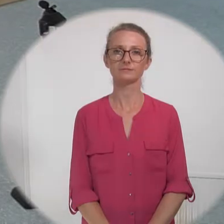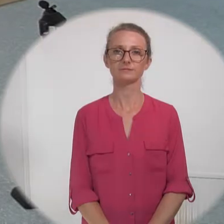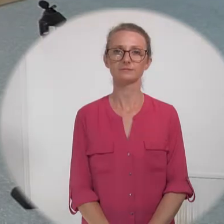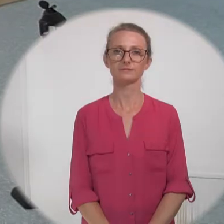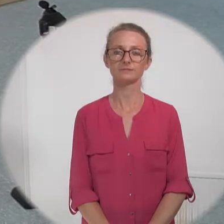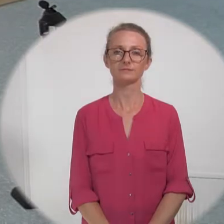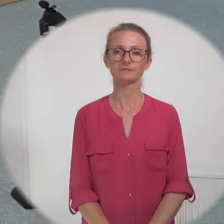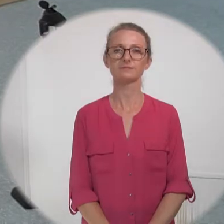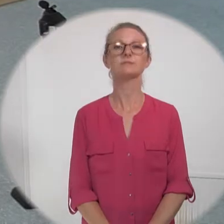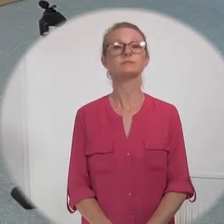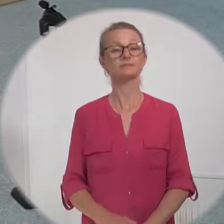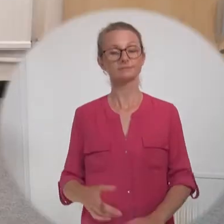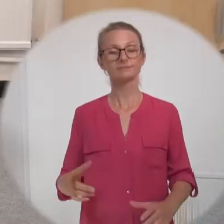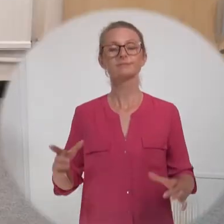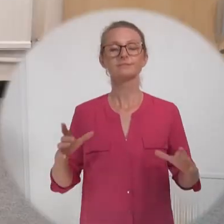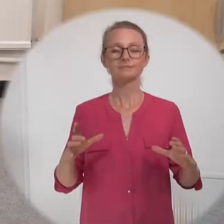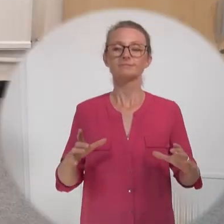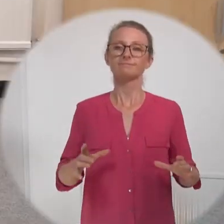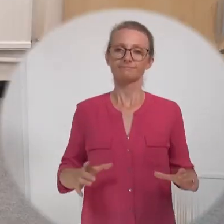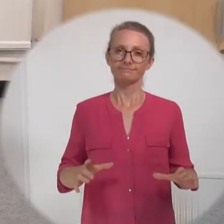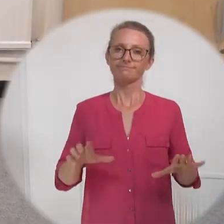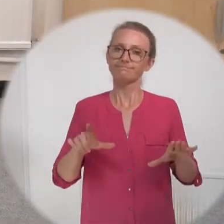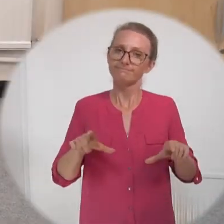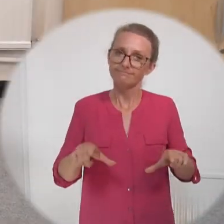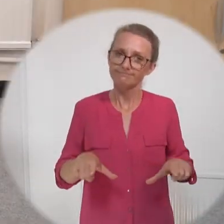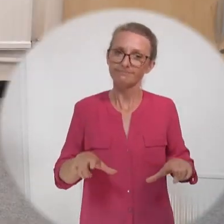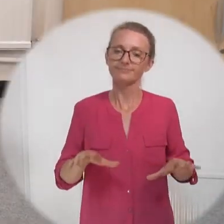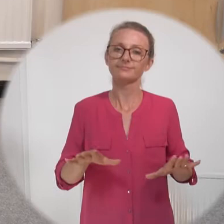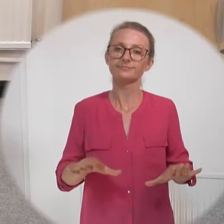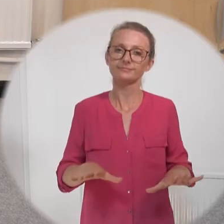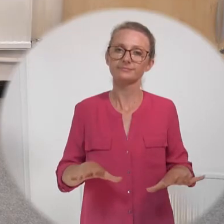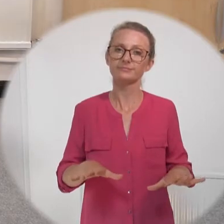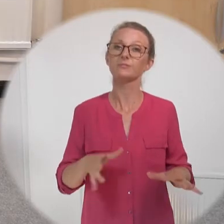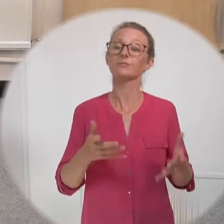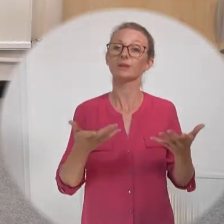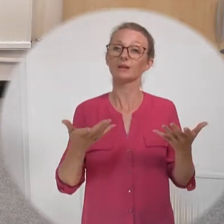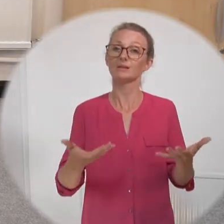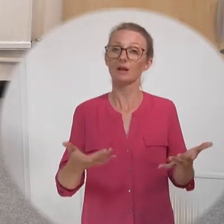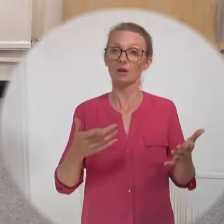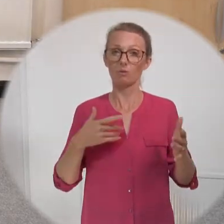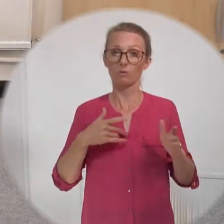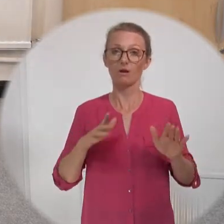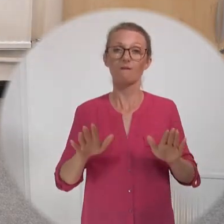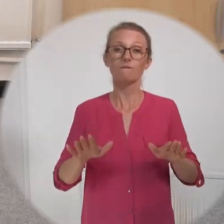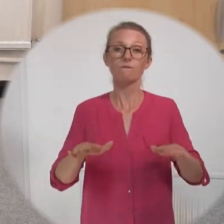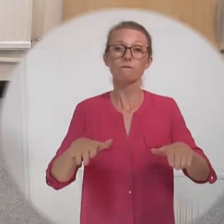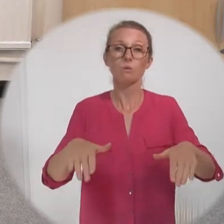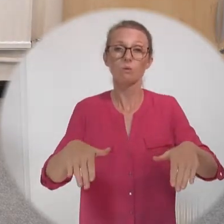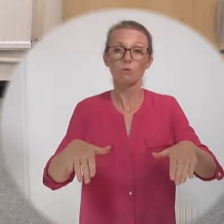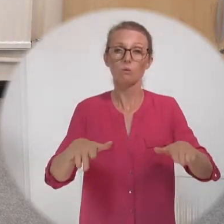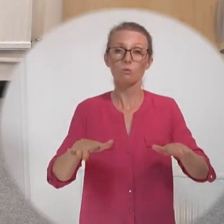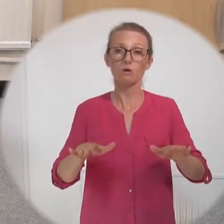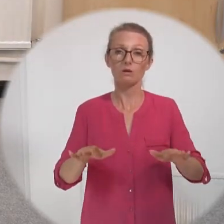Okay, back to the middle. What we're going to do now is we're going to combine the forward and back with a side to